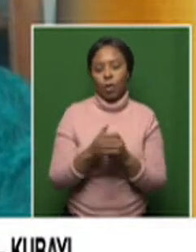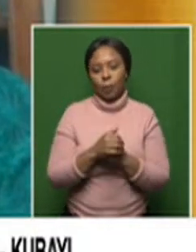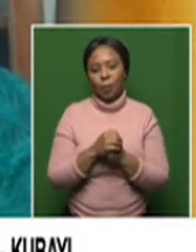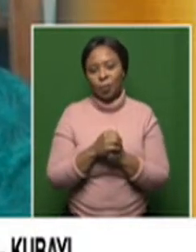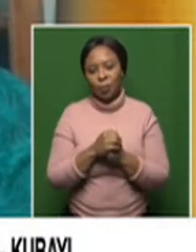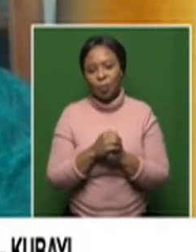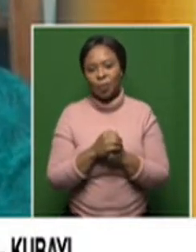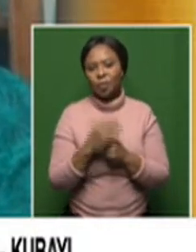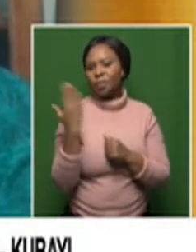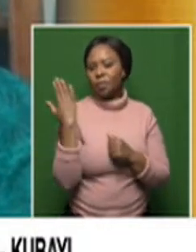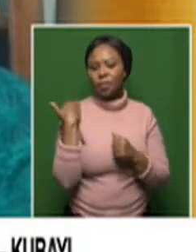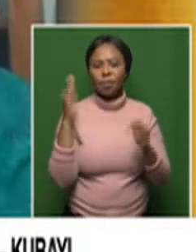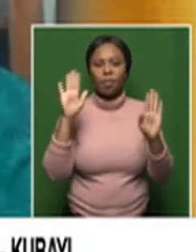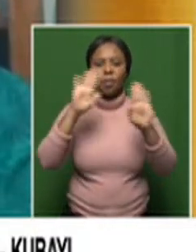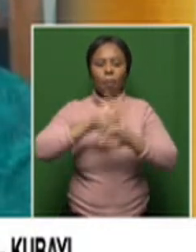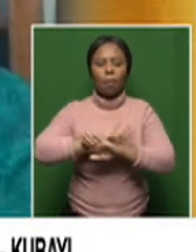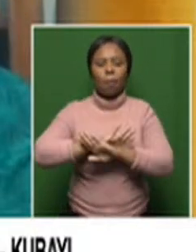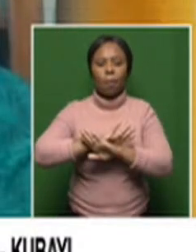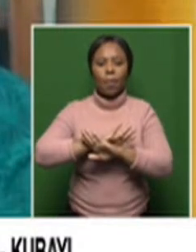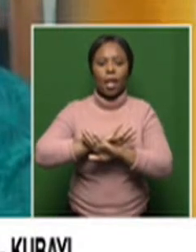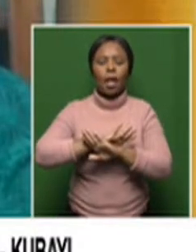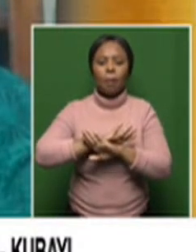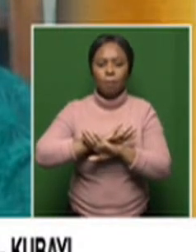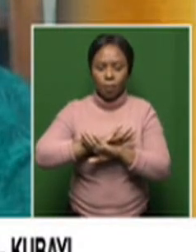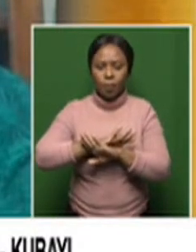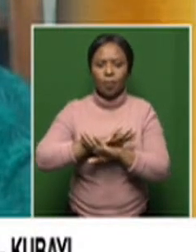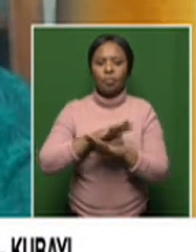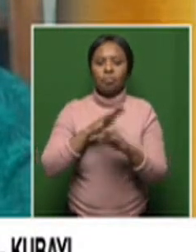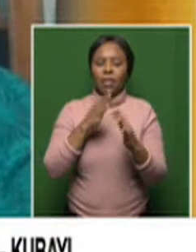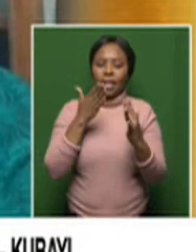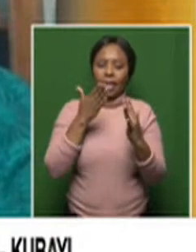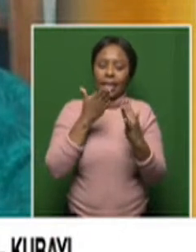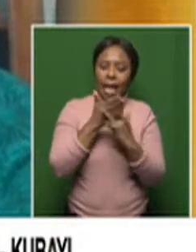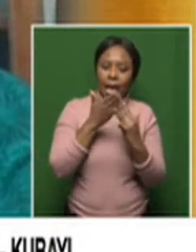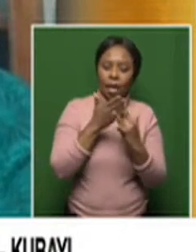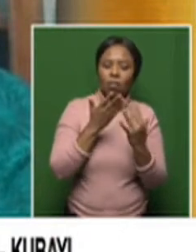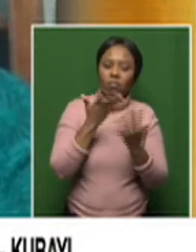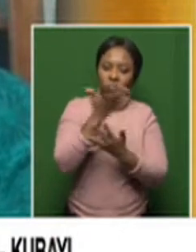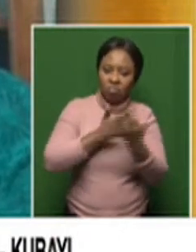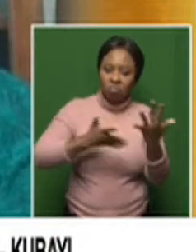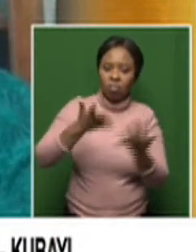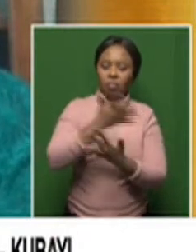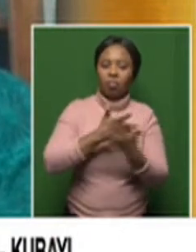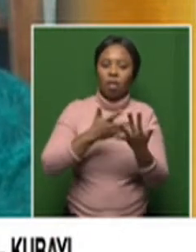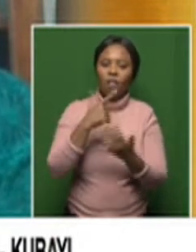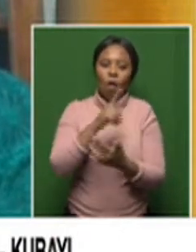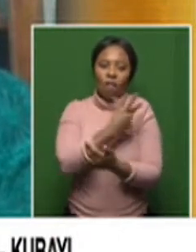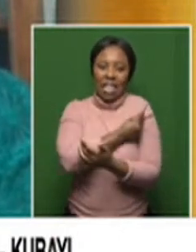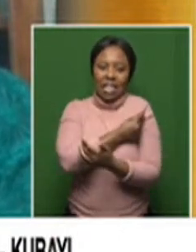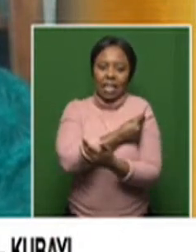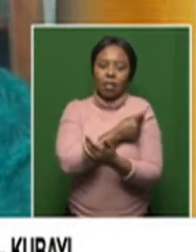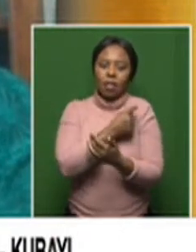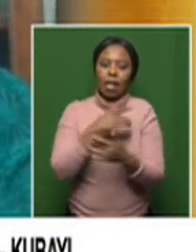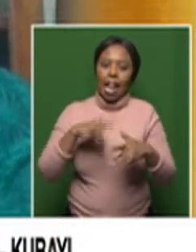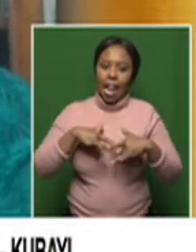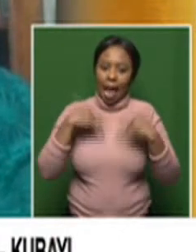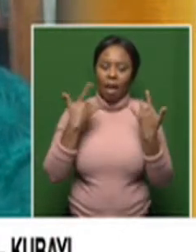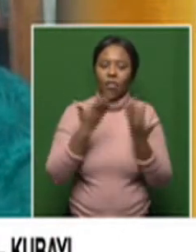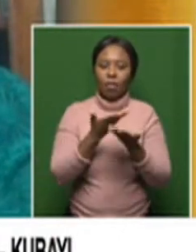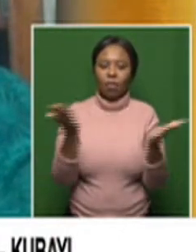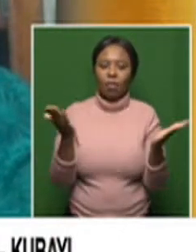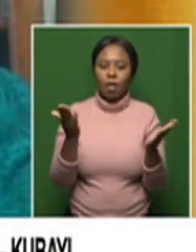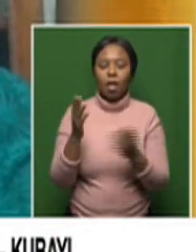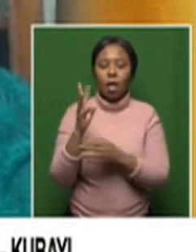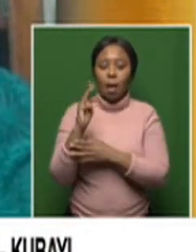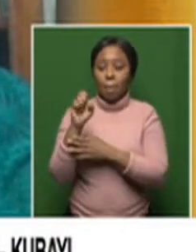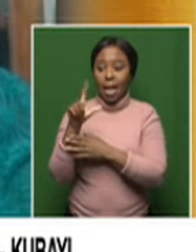Last night, the interactive dashboard for vaccines went live, and Ms. Melanie Volmarans